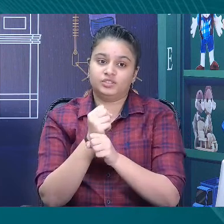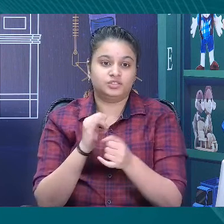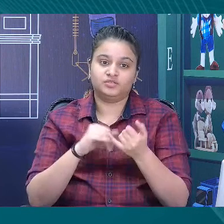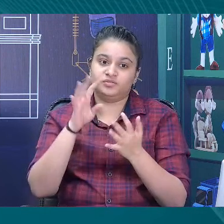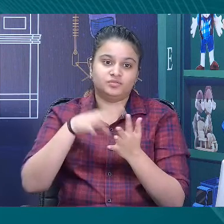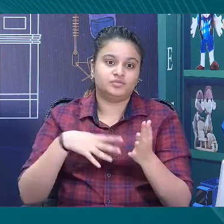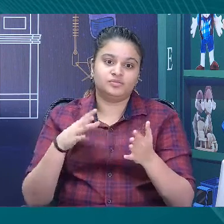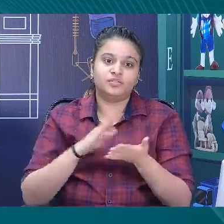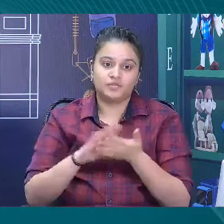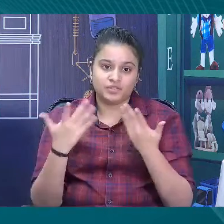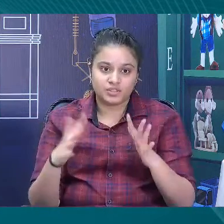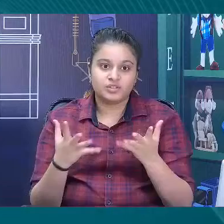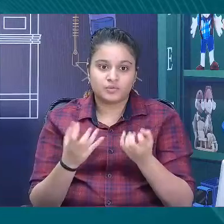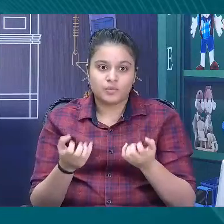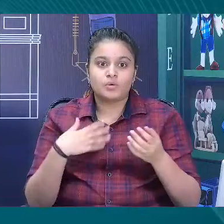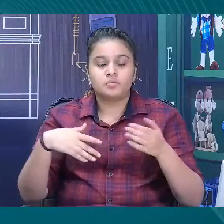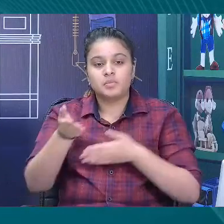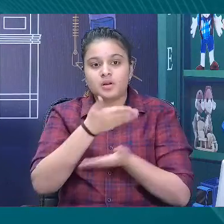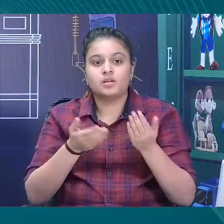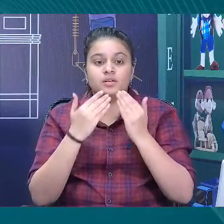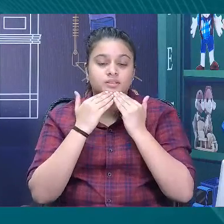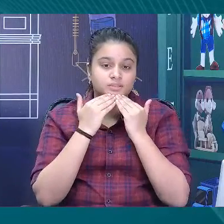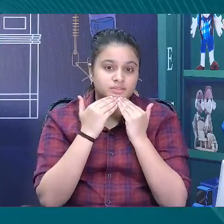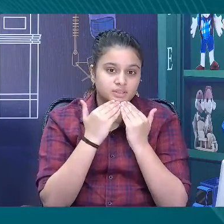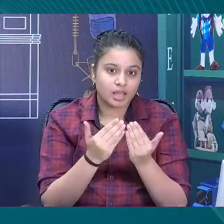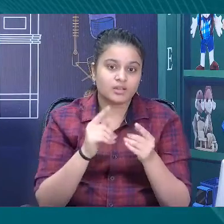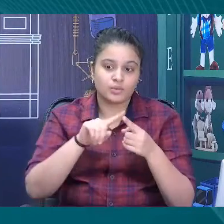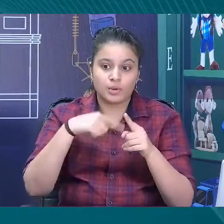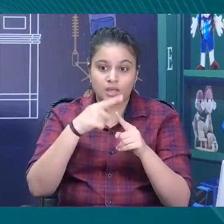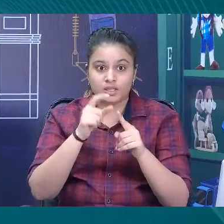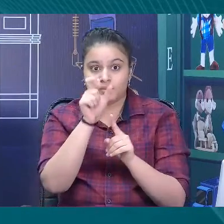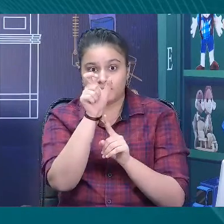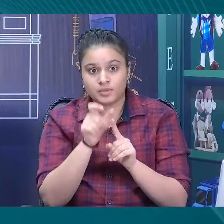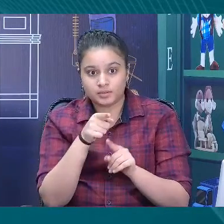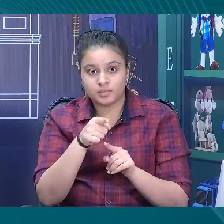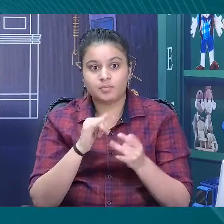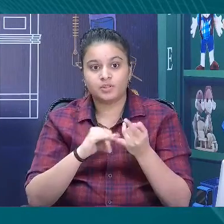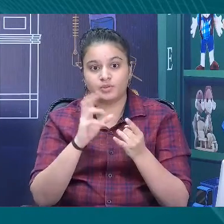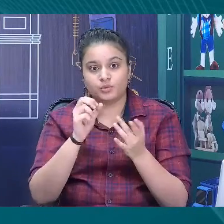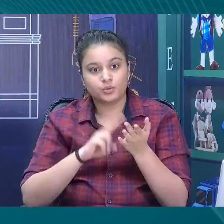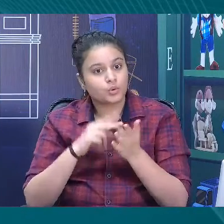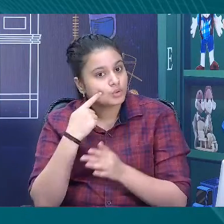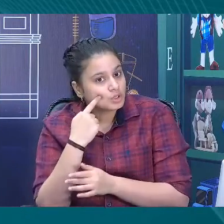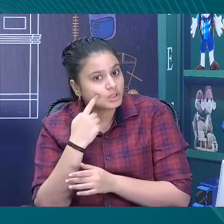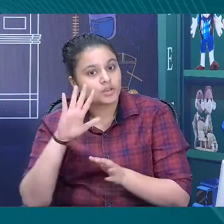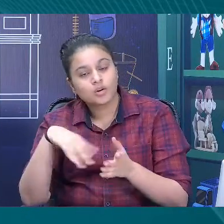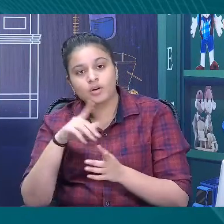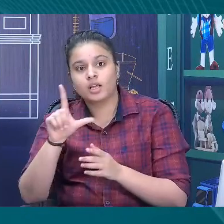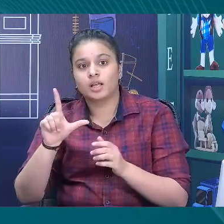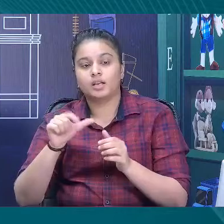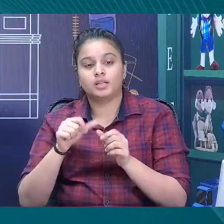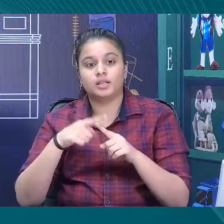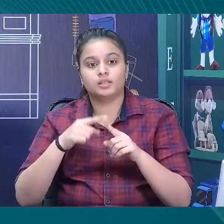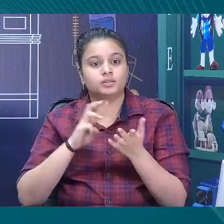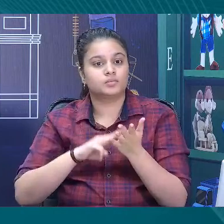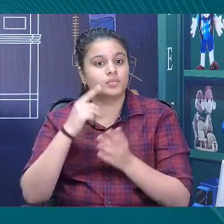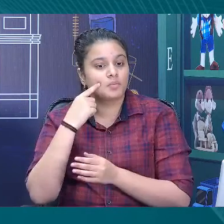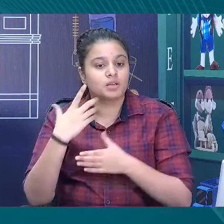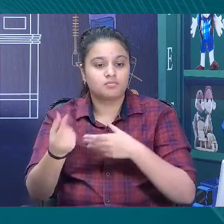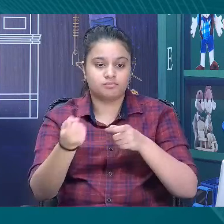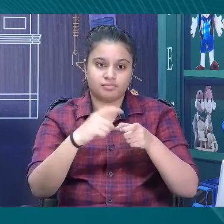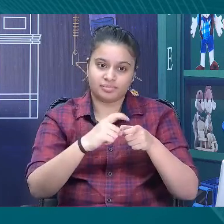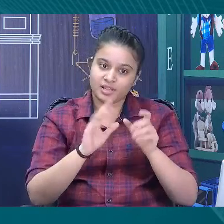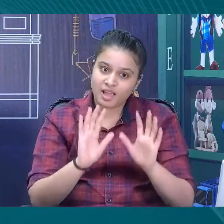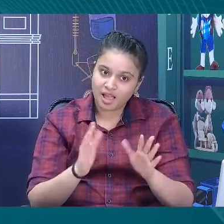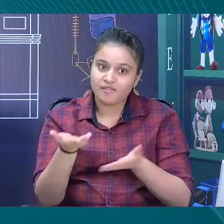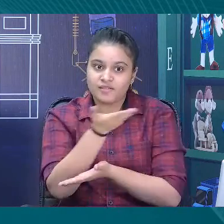here. But I would like to thank both my experts, Miss Soni and Miss Lakshmi, for their contribution